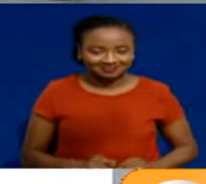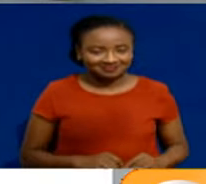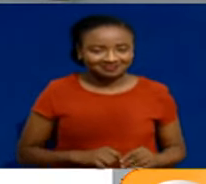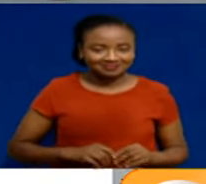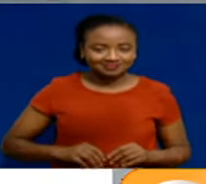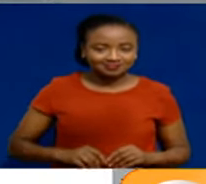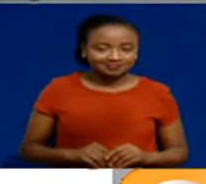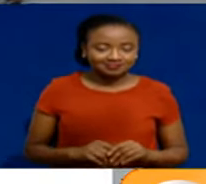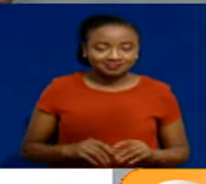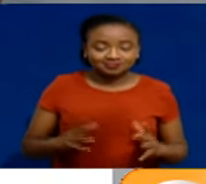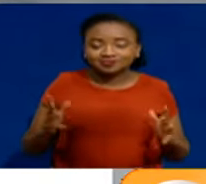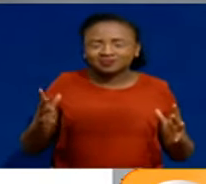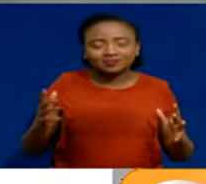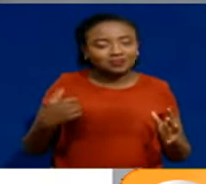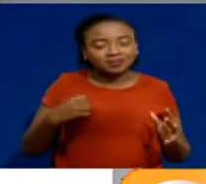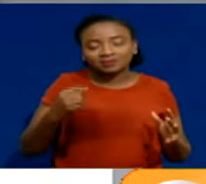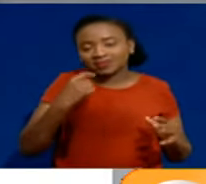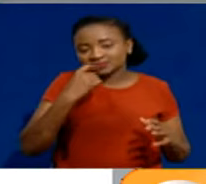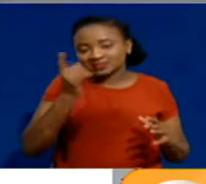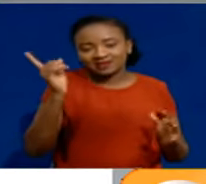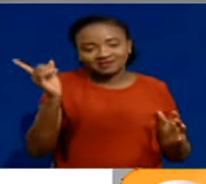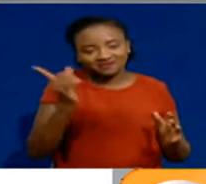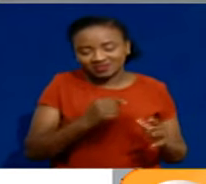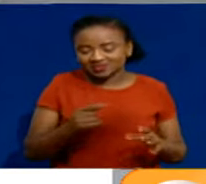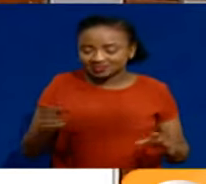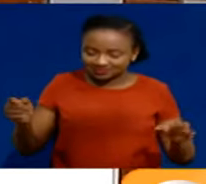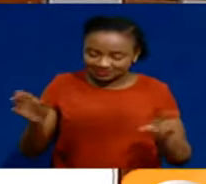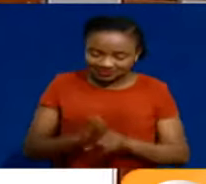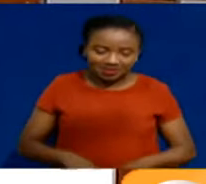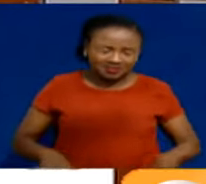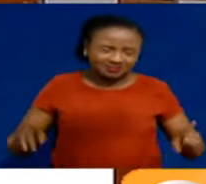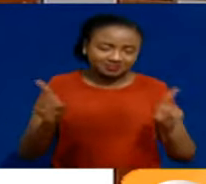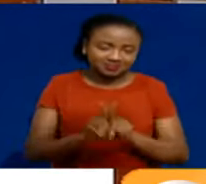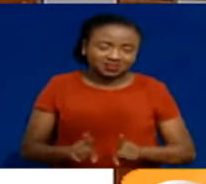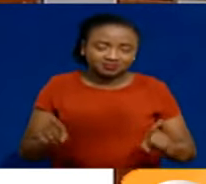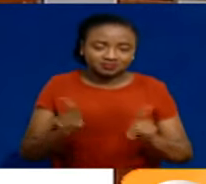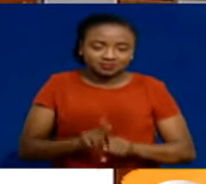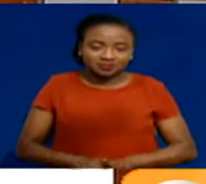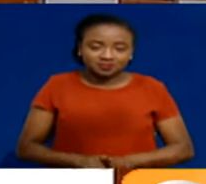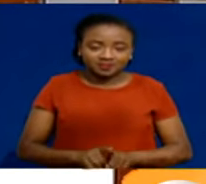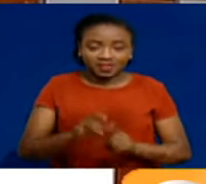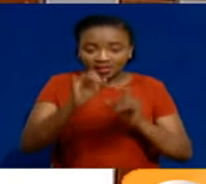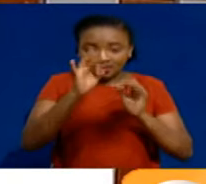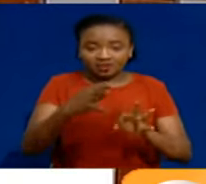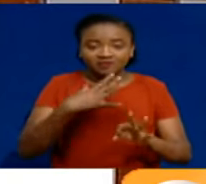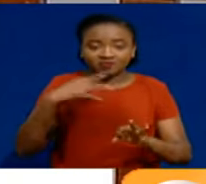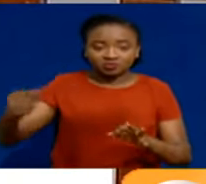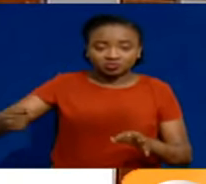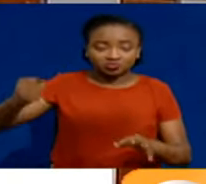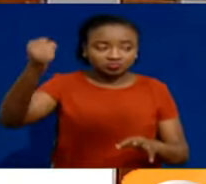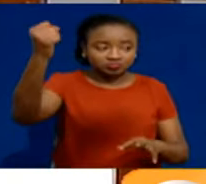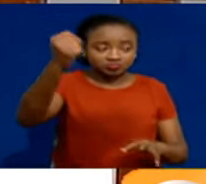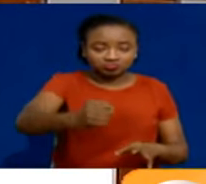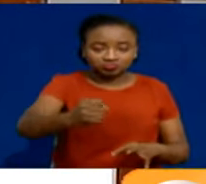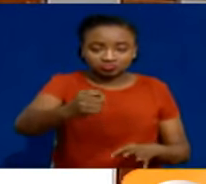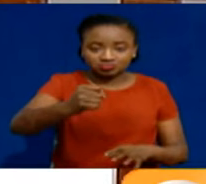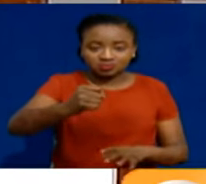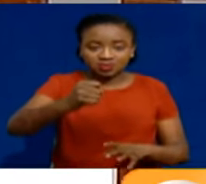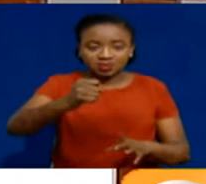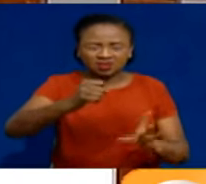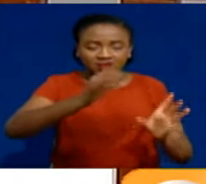ambition? I've told you time and again here that if you want to get a bright person, it's Dr. Mukisa